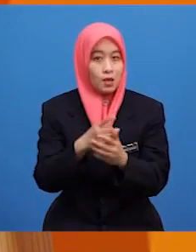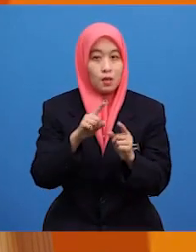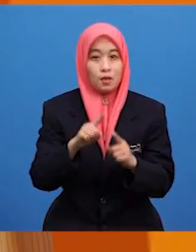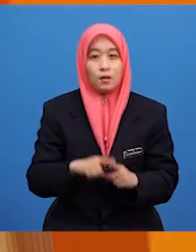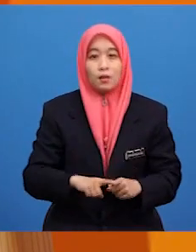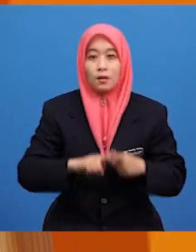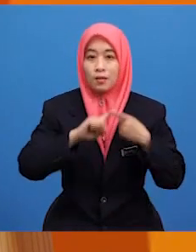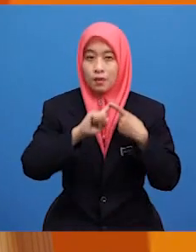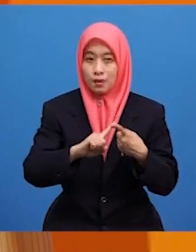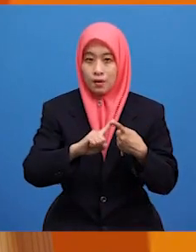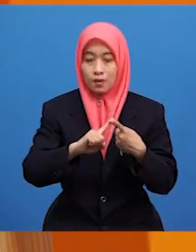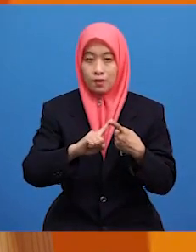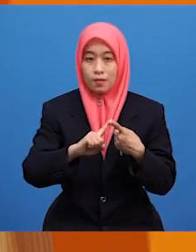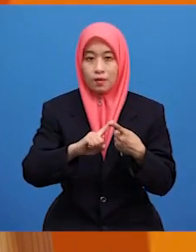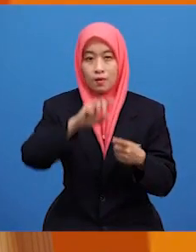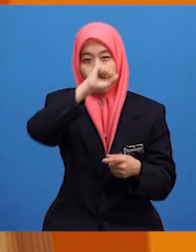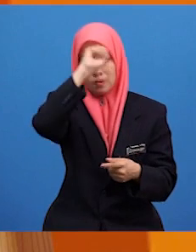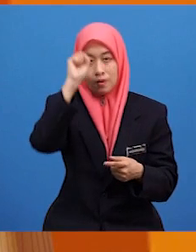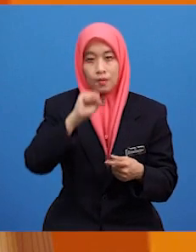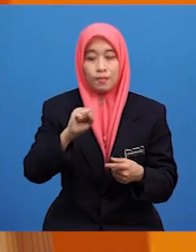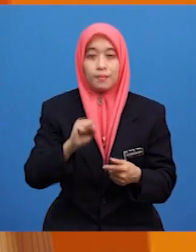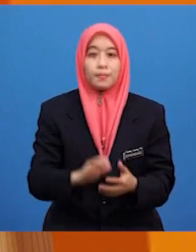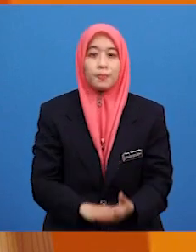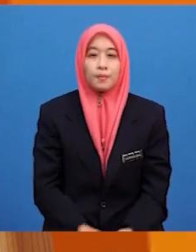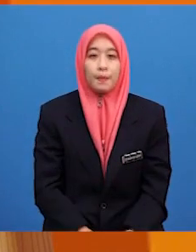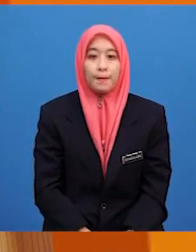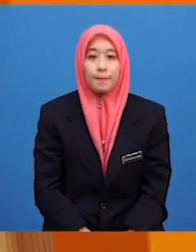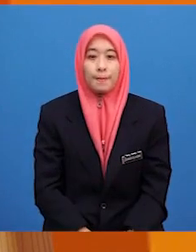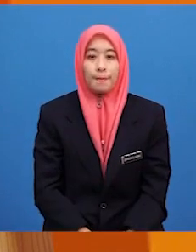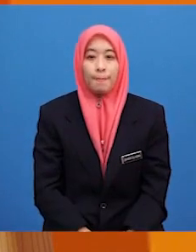first sound is...